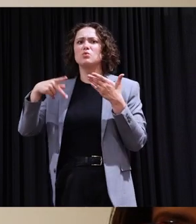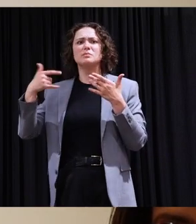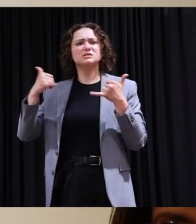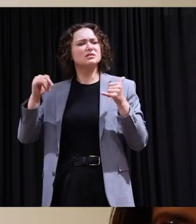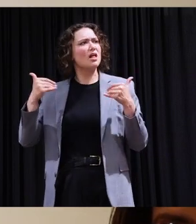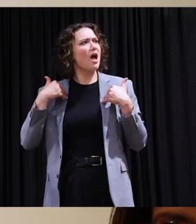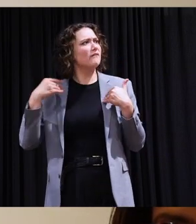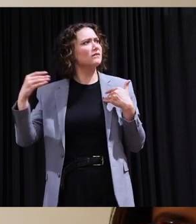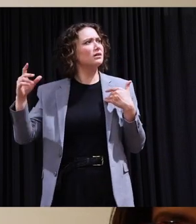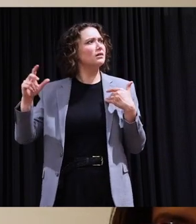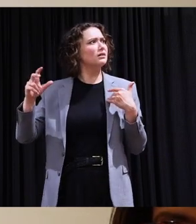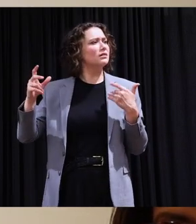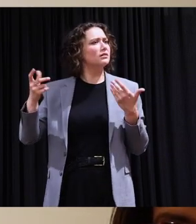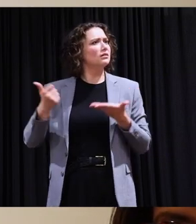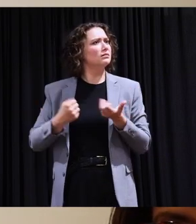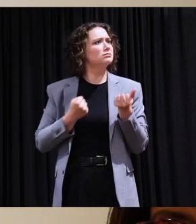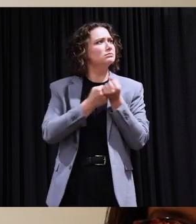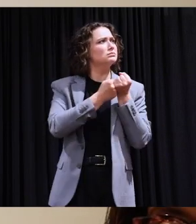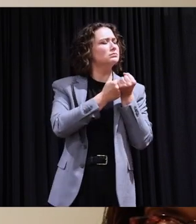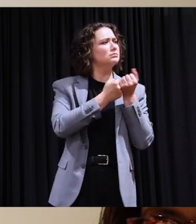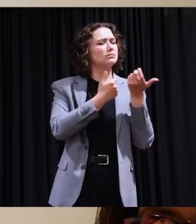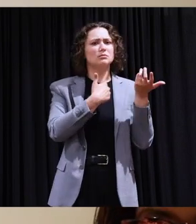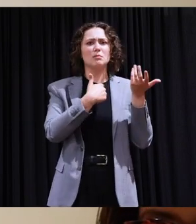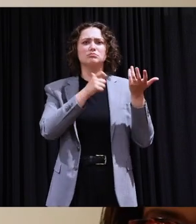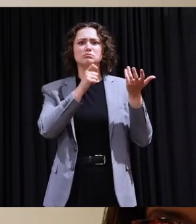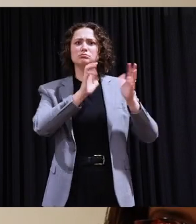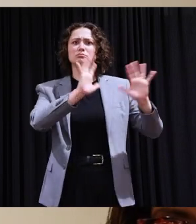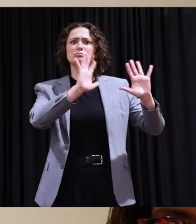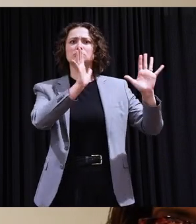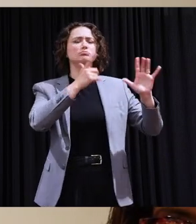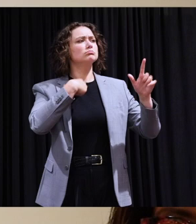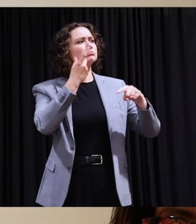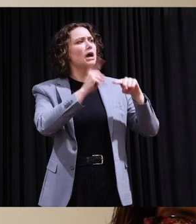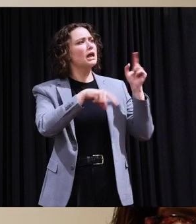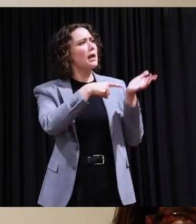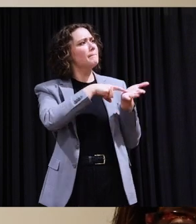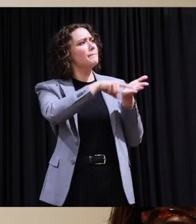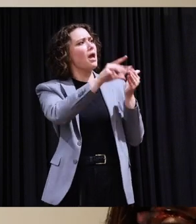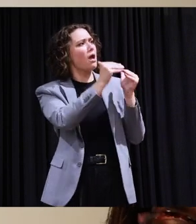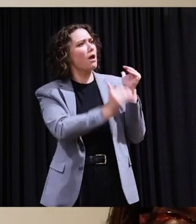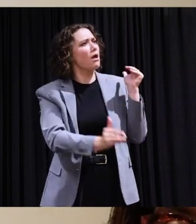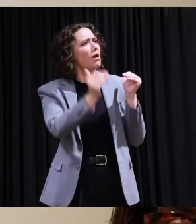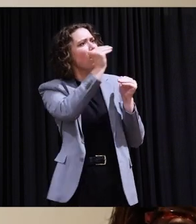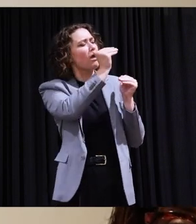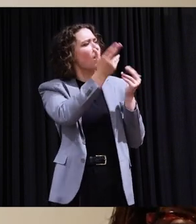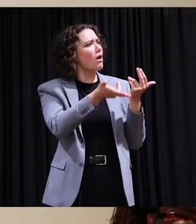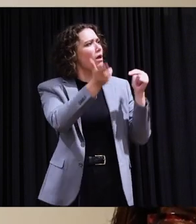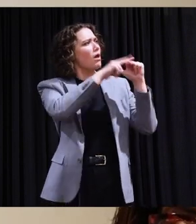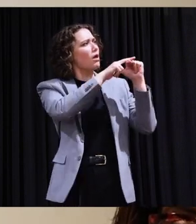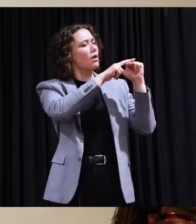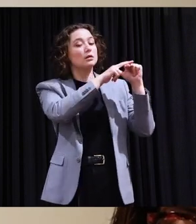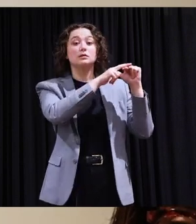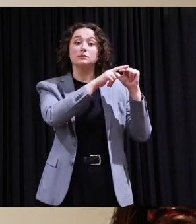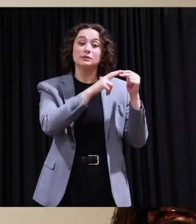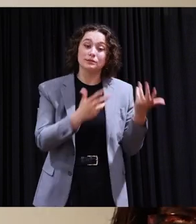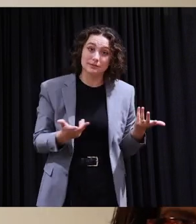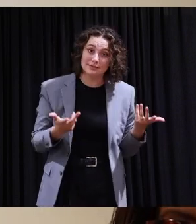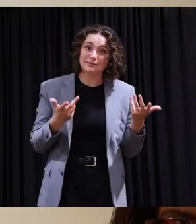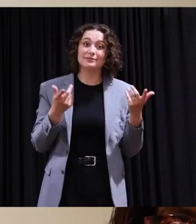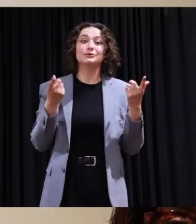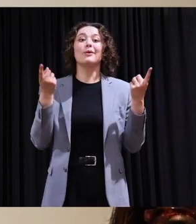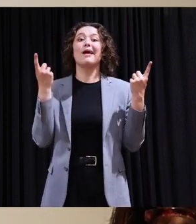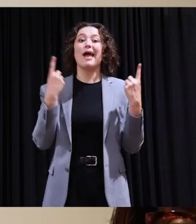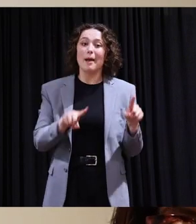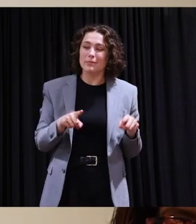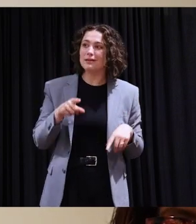ready to be put back at a higher level to pay. I can't pay, so then I go back in arrears. I go back into then